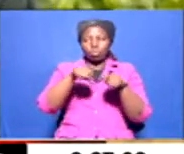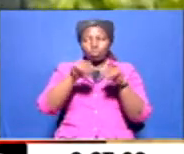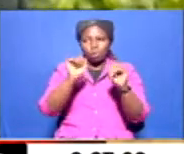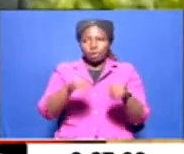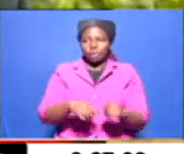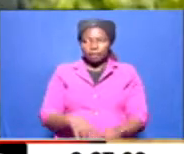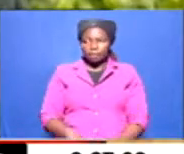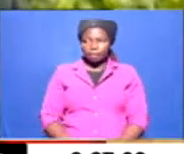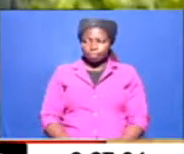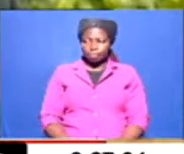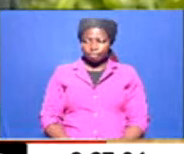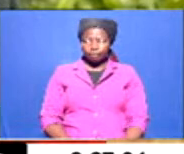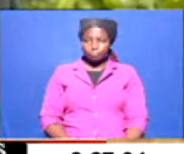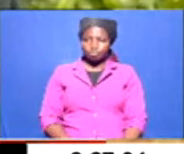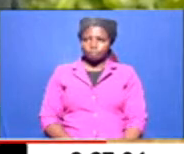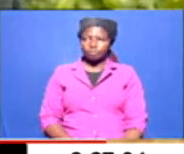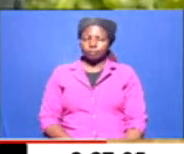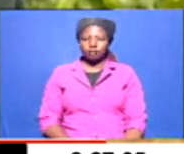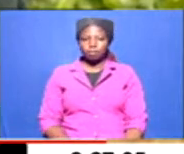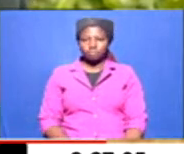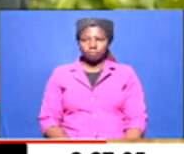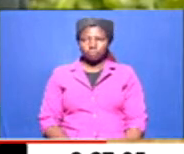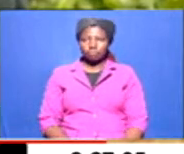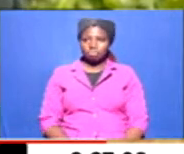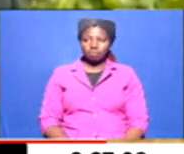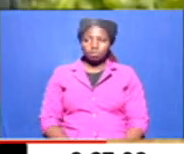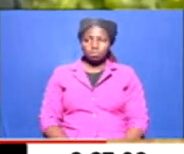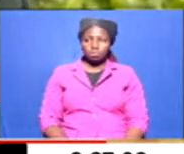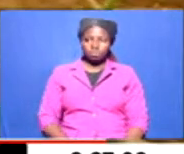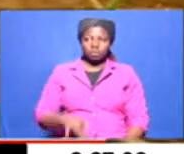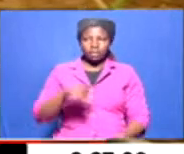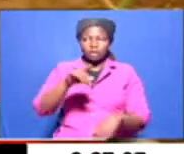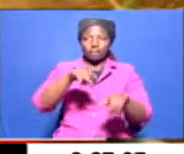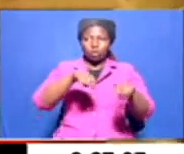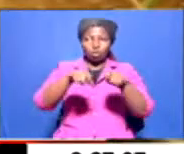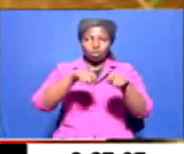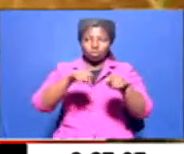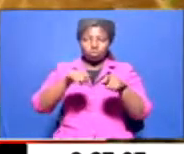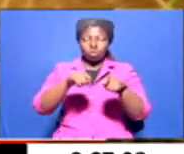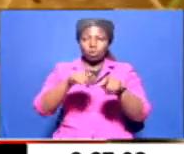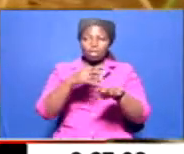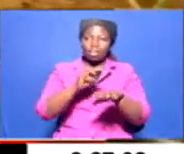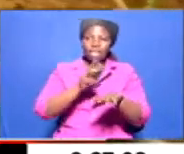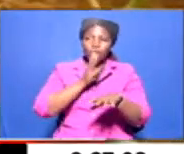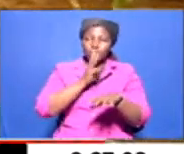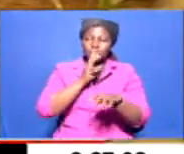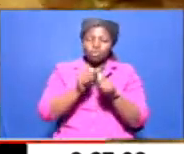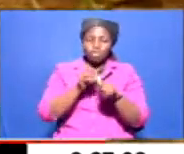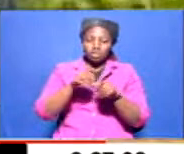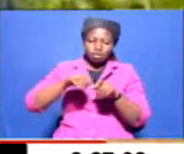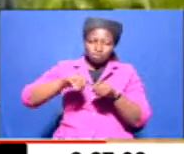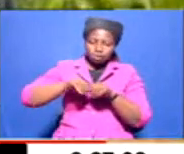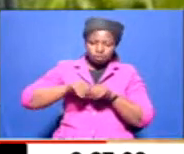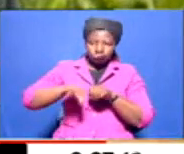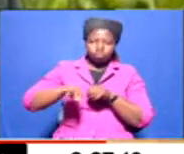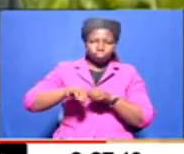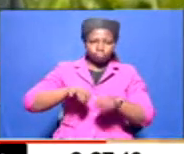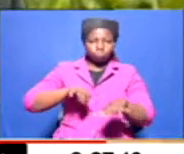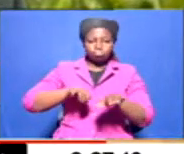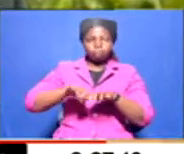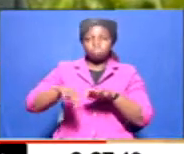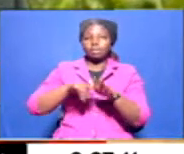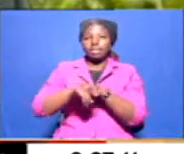And as it senses, it controls the amount of water which it releases automatically into the soil,